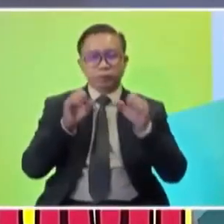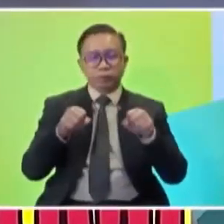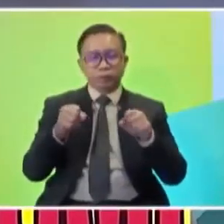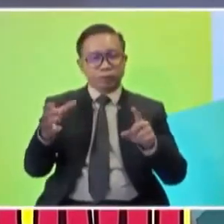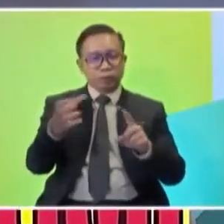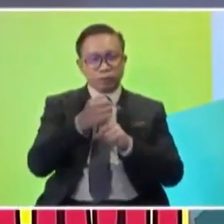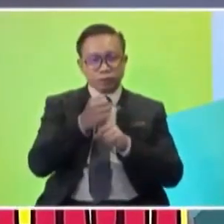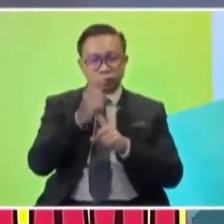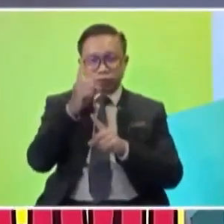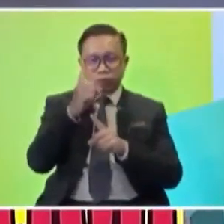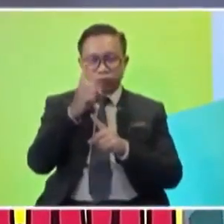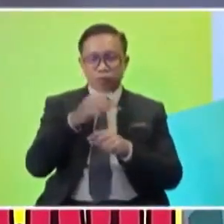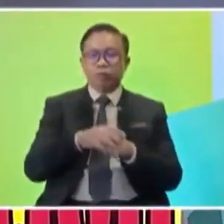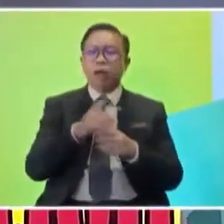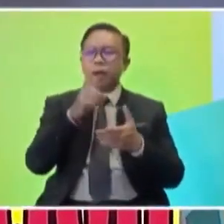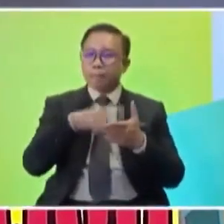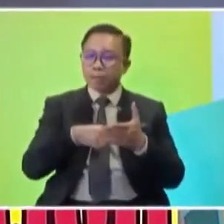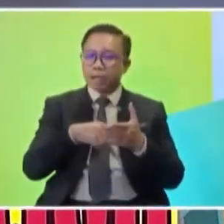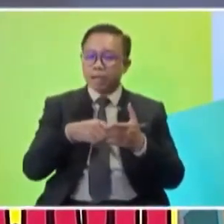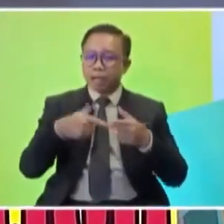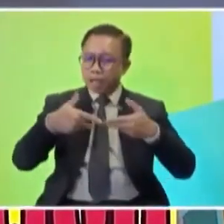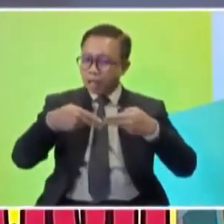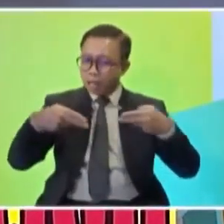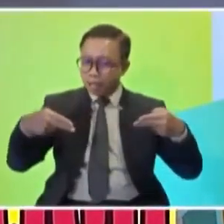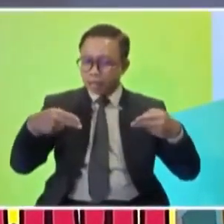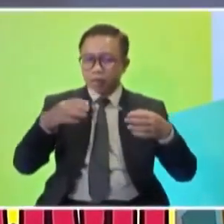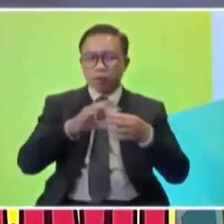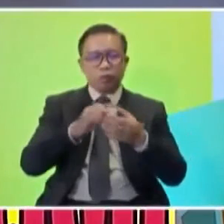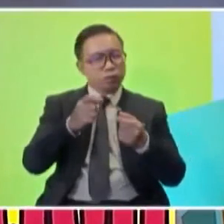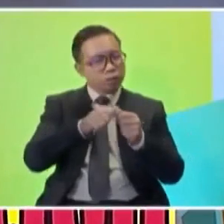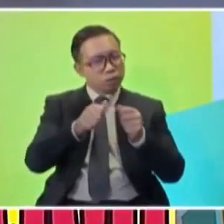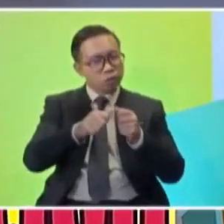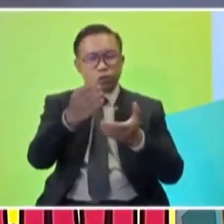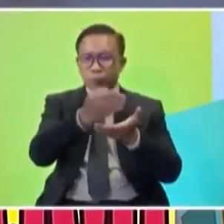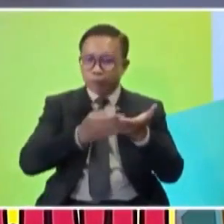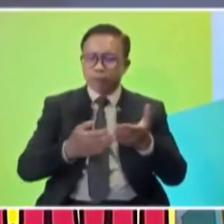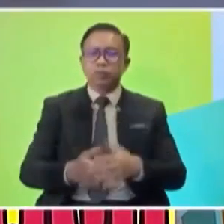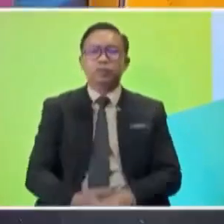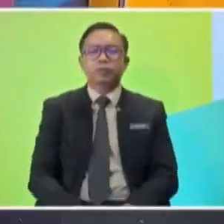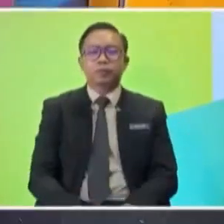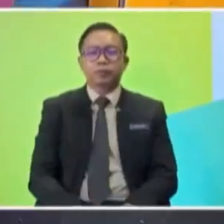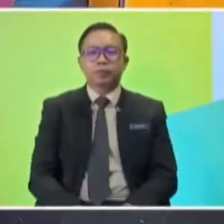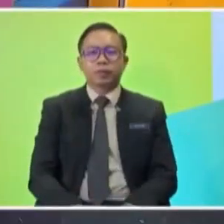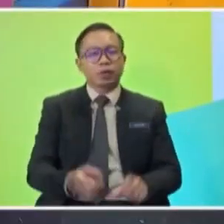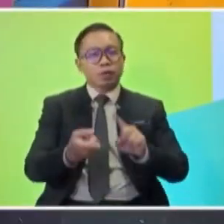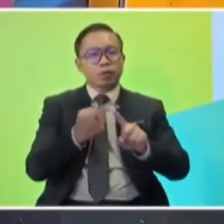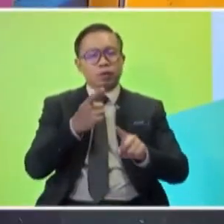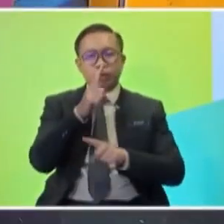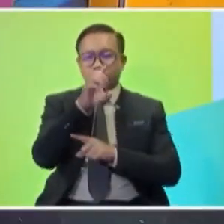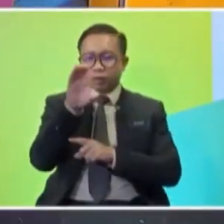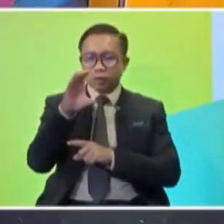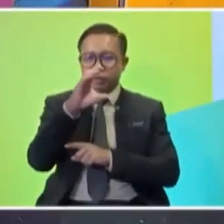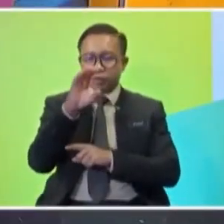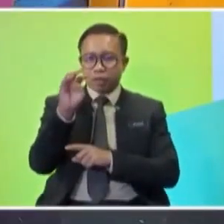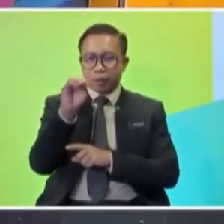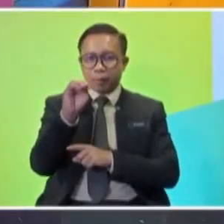the ribbon for us to measure what is the length of each part? Okay, so the from 160 centimeters,